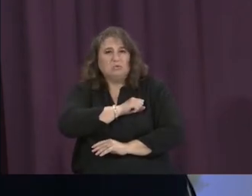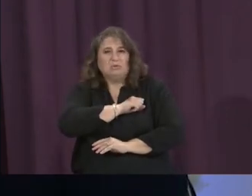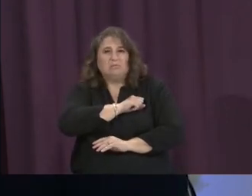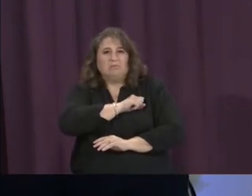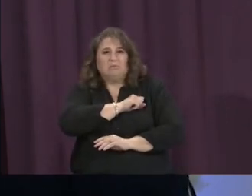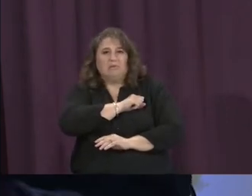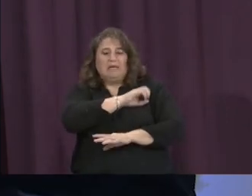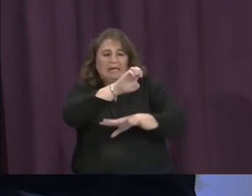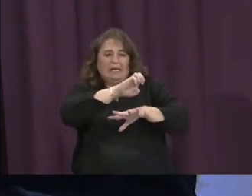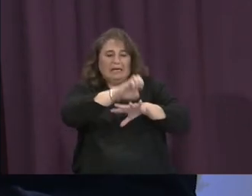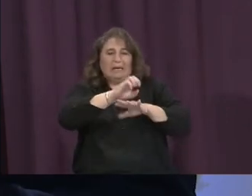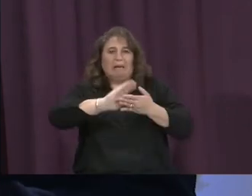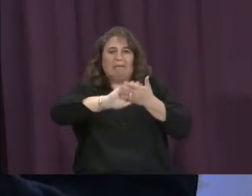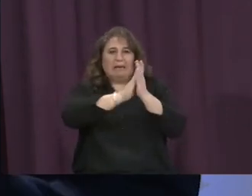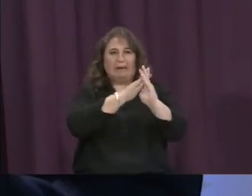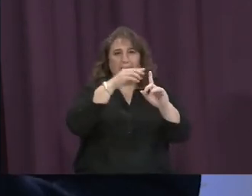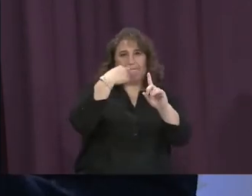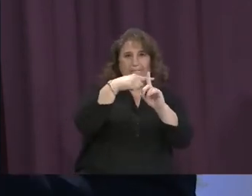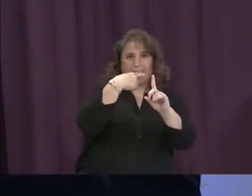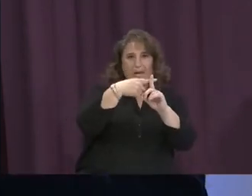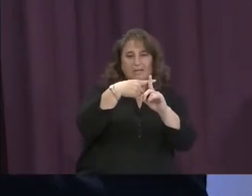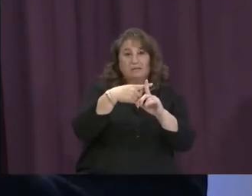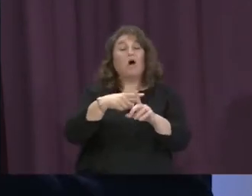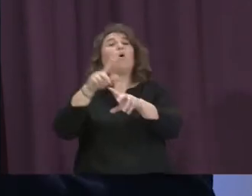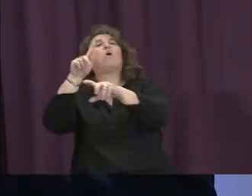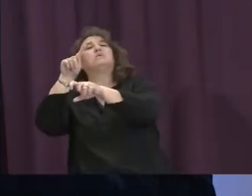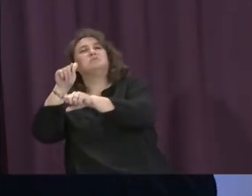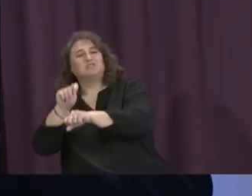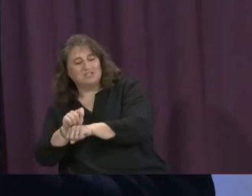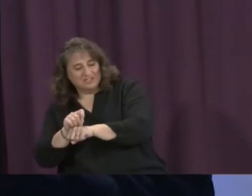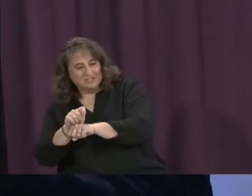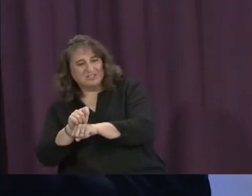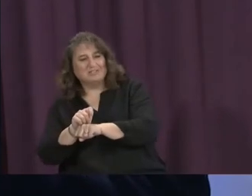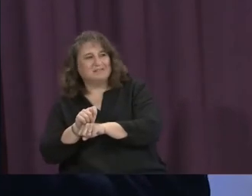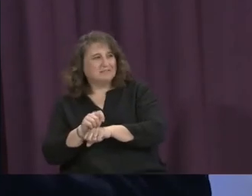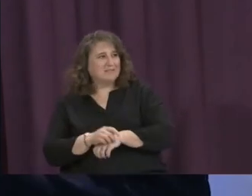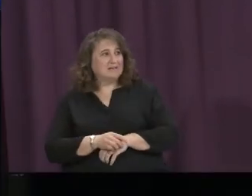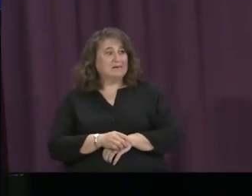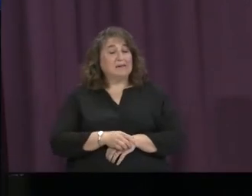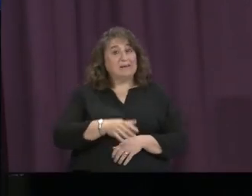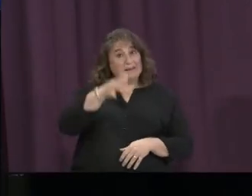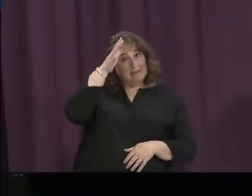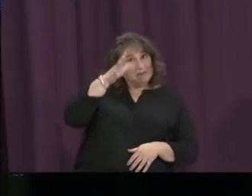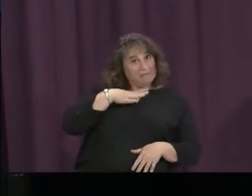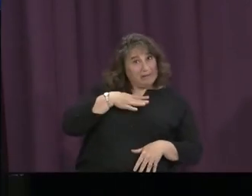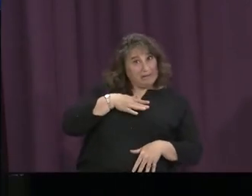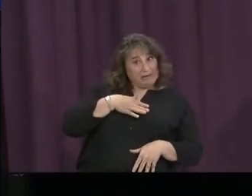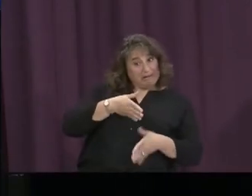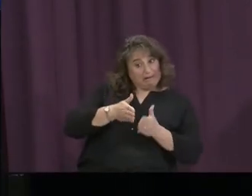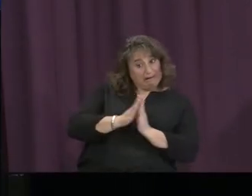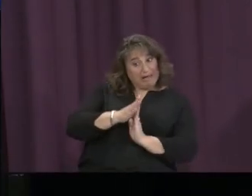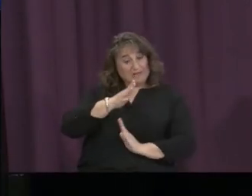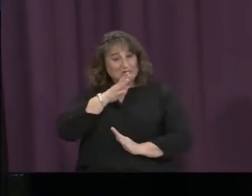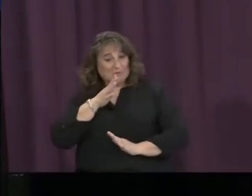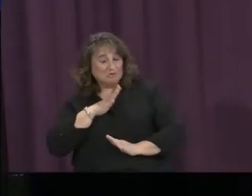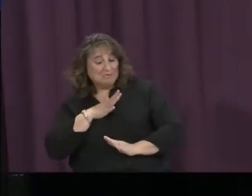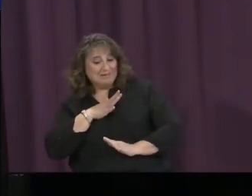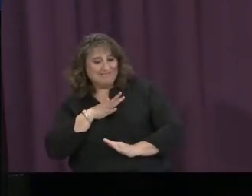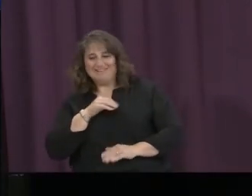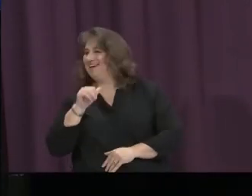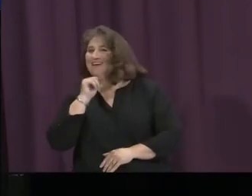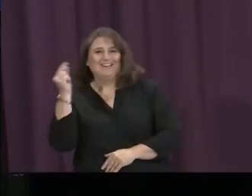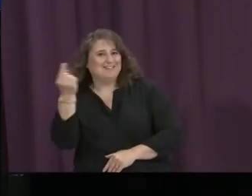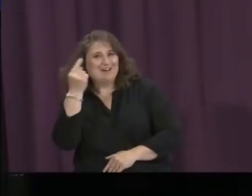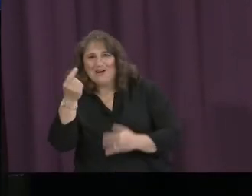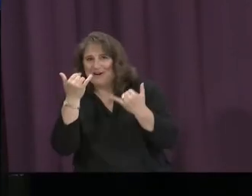way. Oh, tradition. Mm-hmm. Yes, yeah. A tradition. Yes. The mm-hmm. man should ask the woman. Not mm-hmm. happening anymore as much. Right. So it's